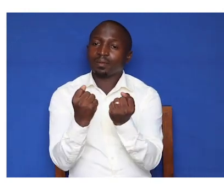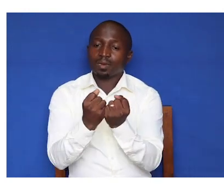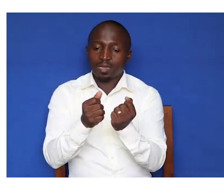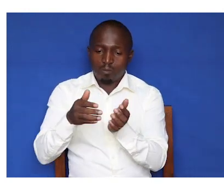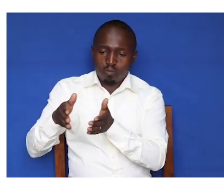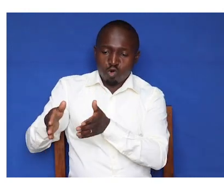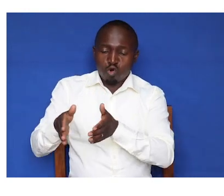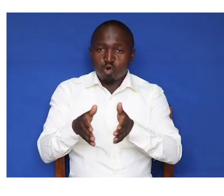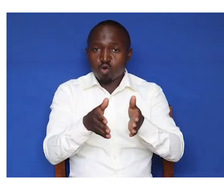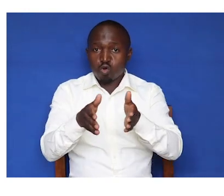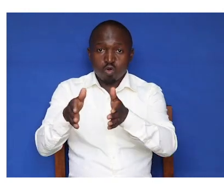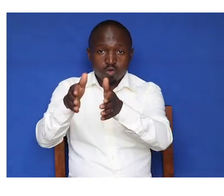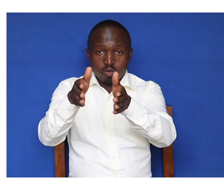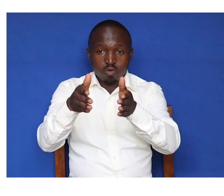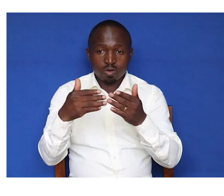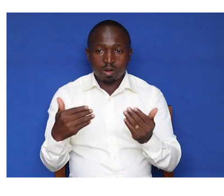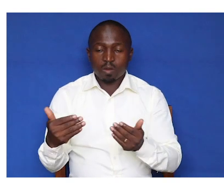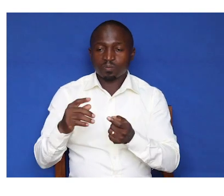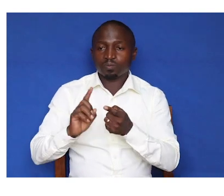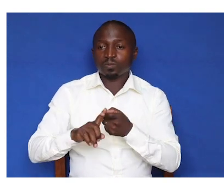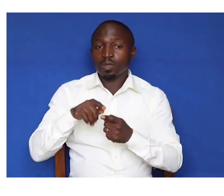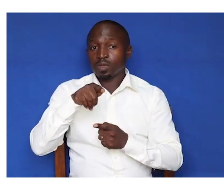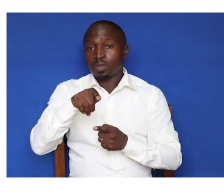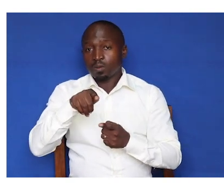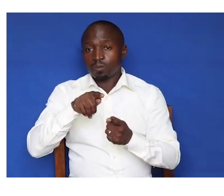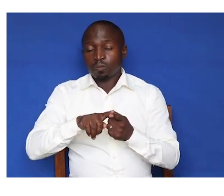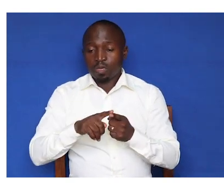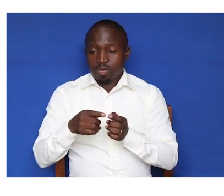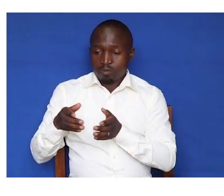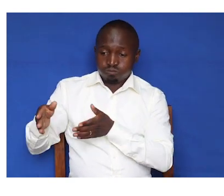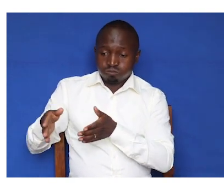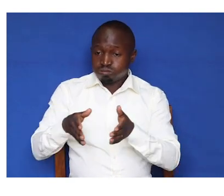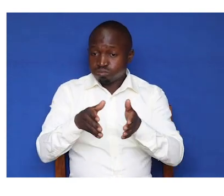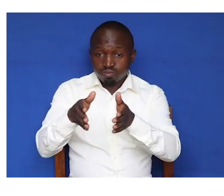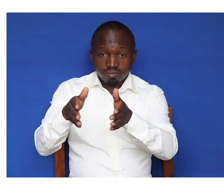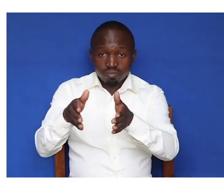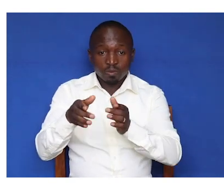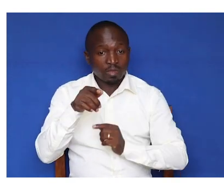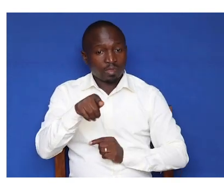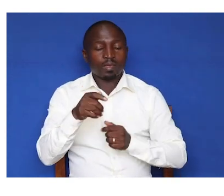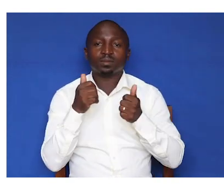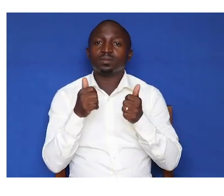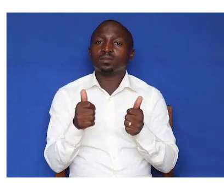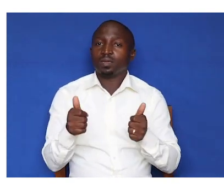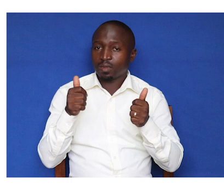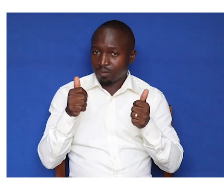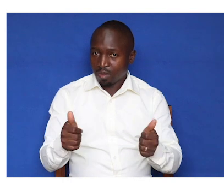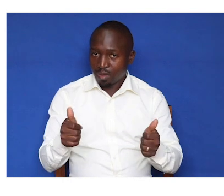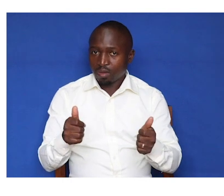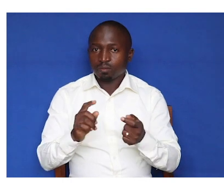Moreover, the directions taken by the currents fundamentally determined by